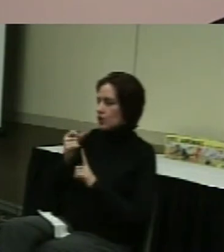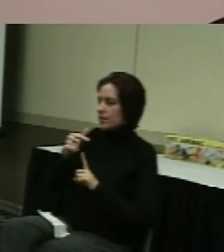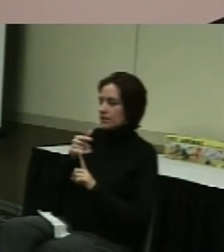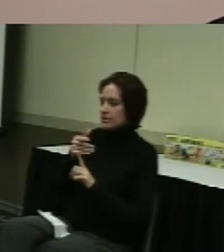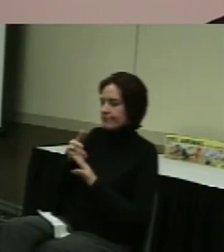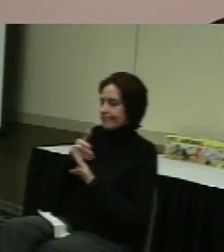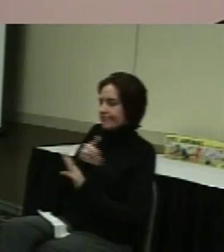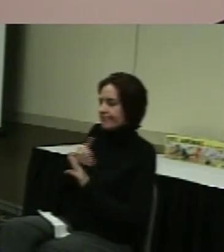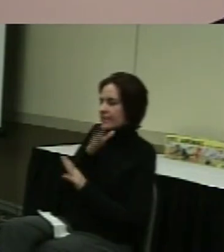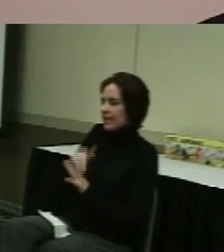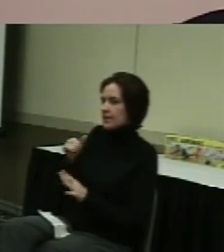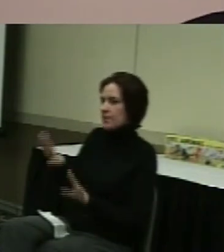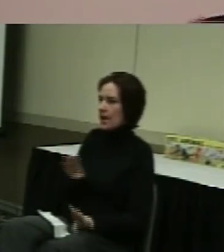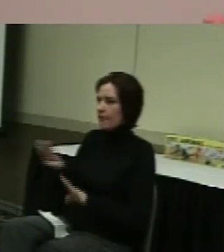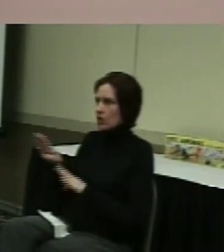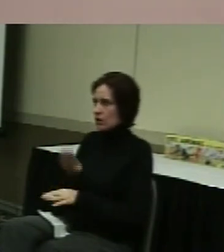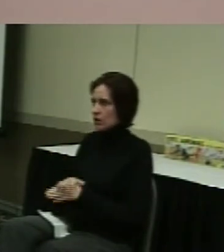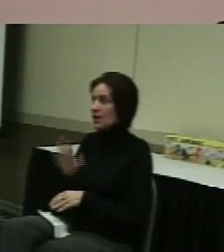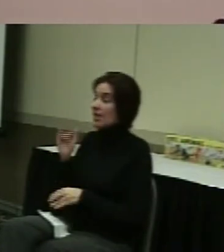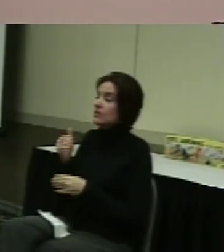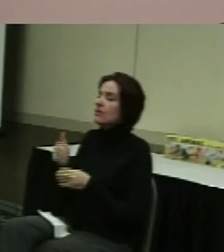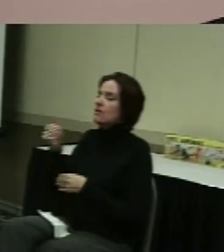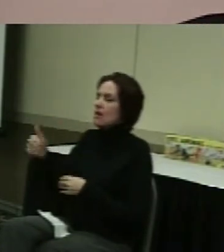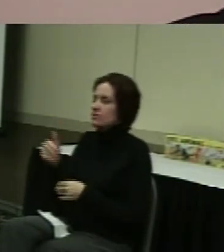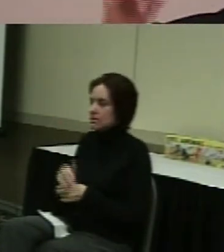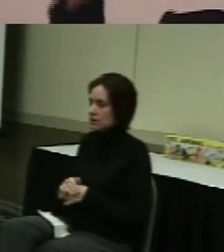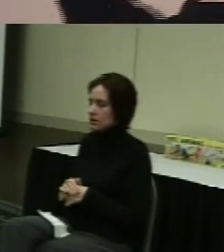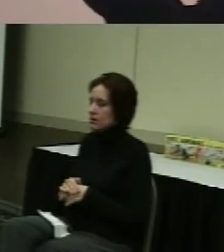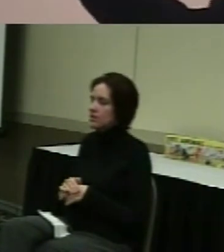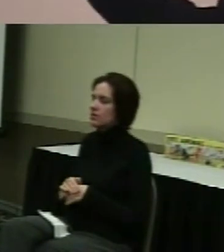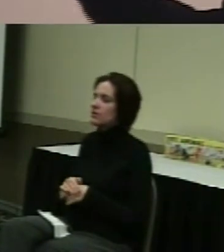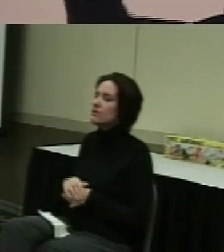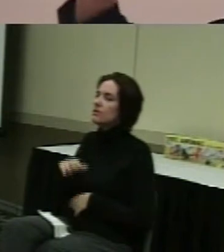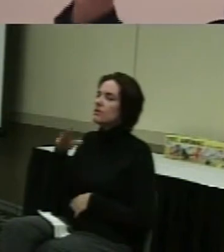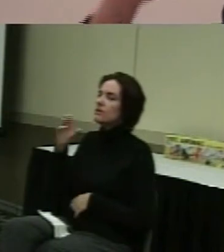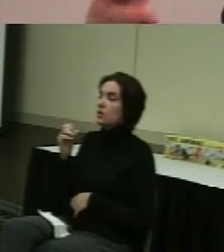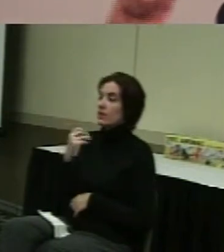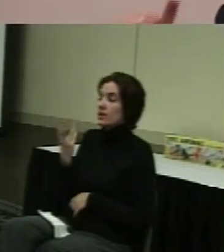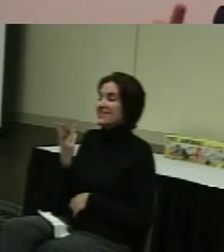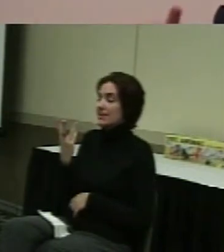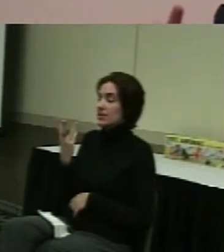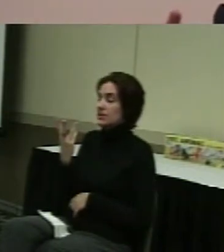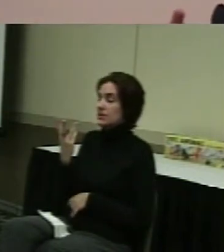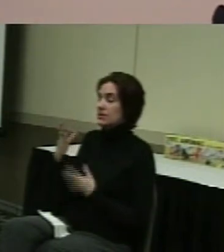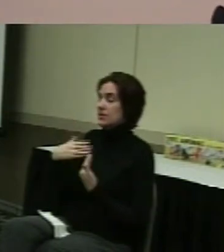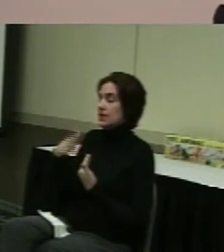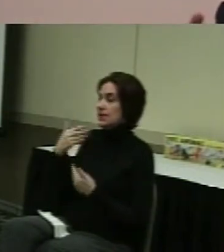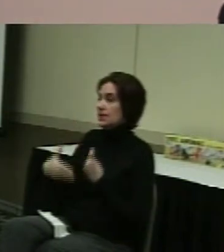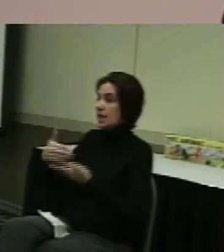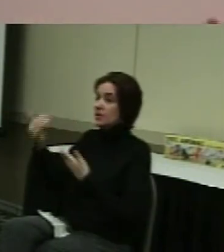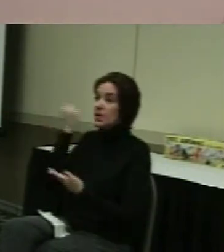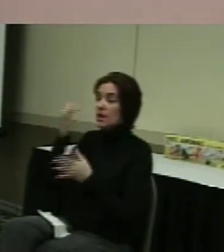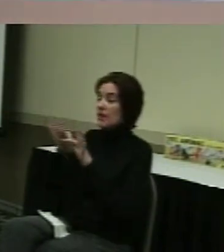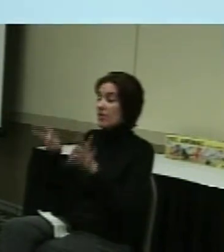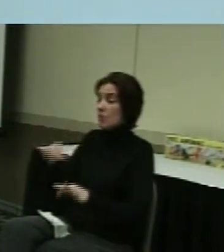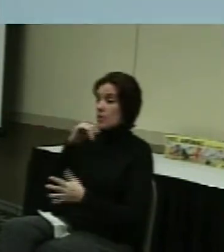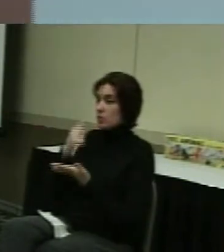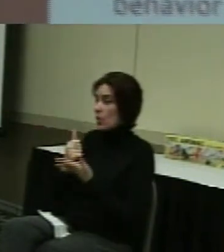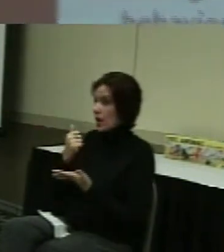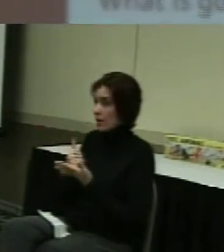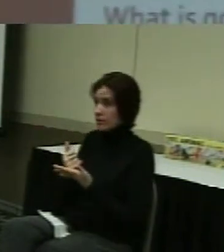behavior? That is the next step. So there are 6 easy steps in this, and if your forms don't help you see